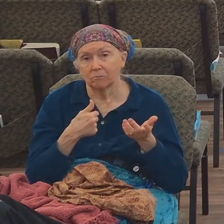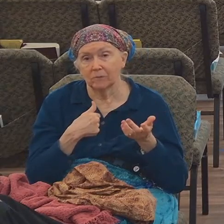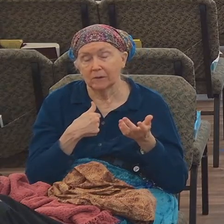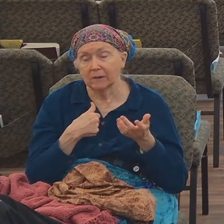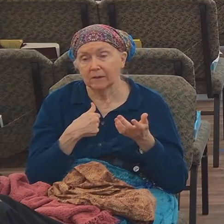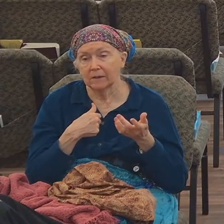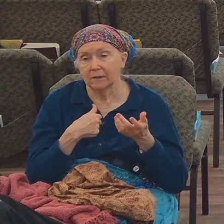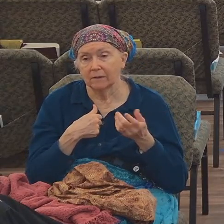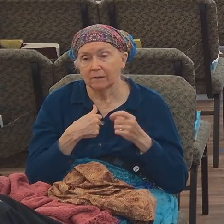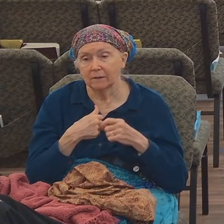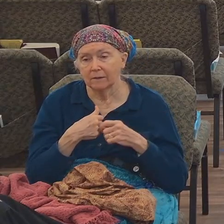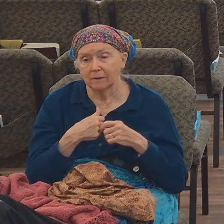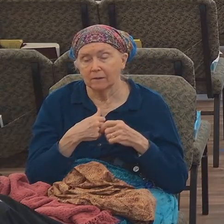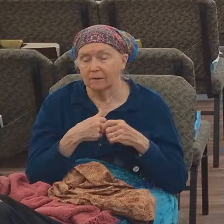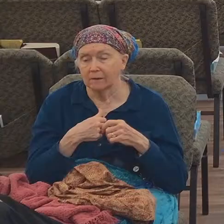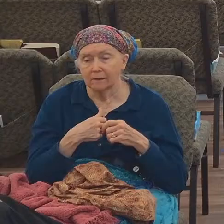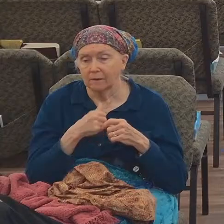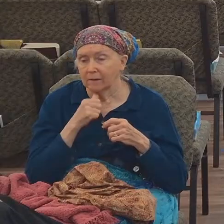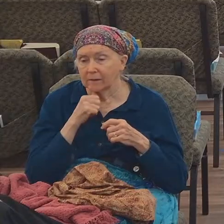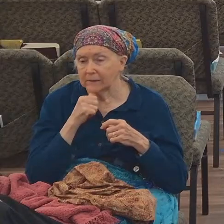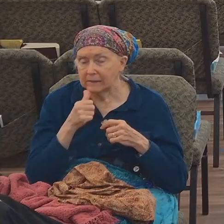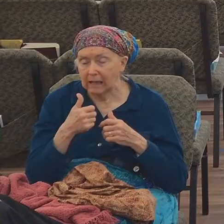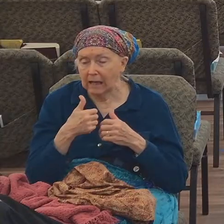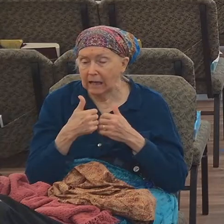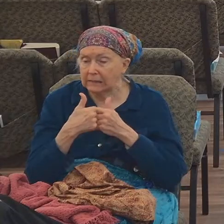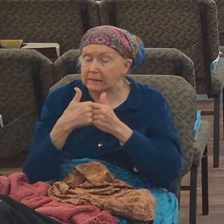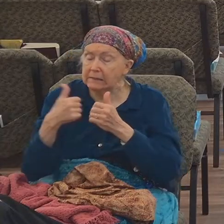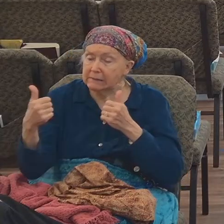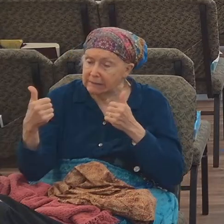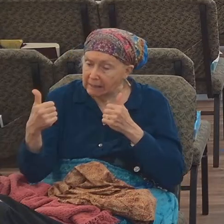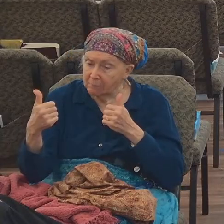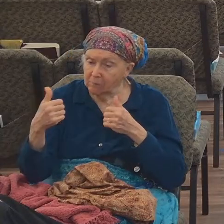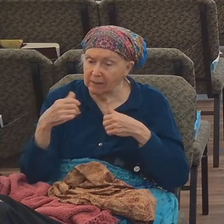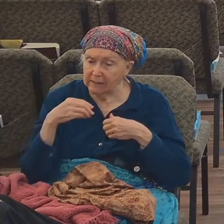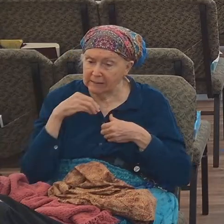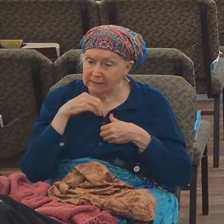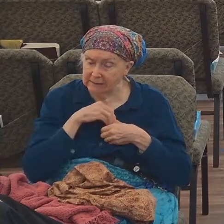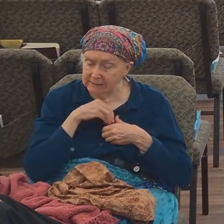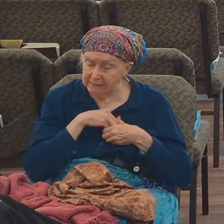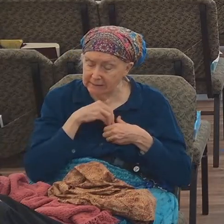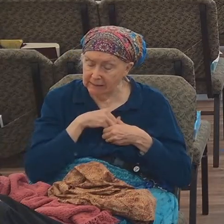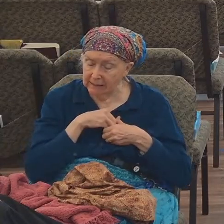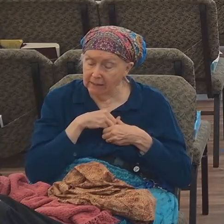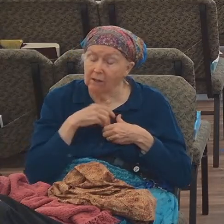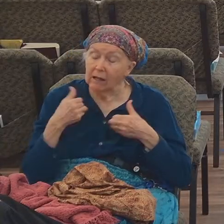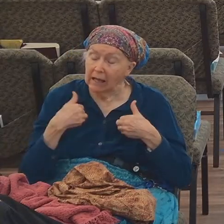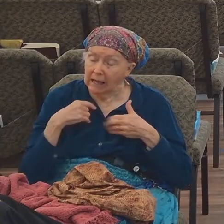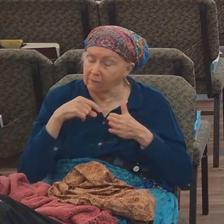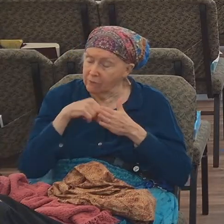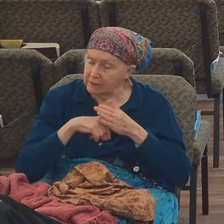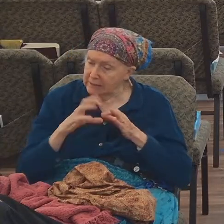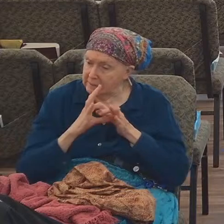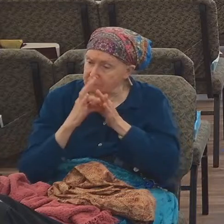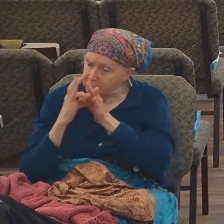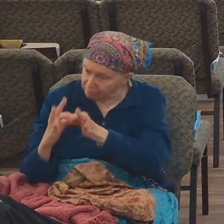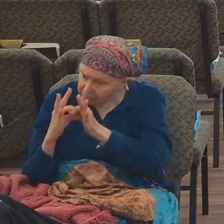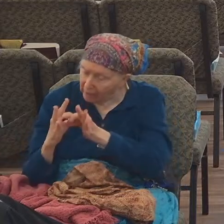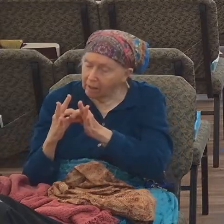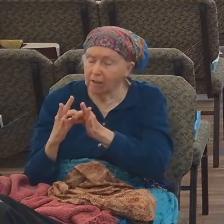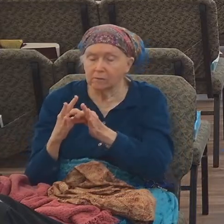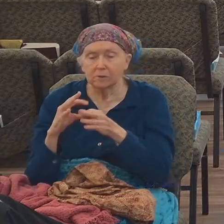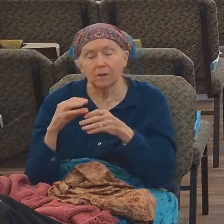emotional, right? There's something deeper that ties us together here. But the longing